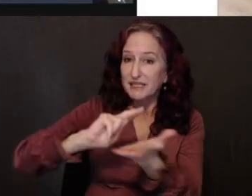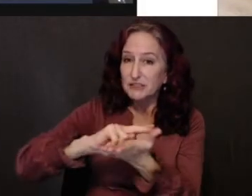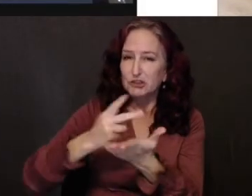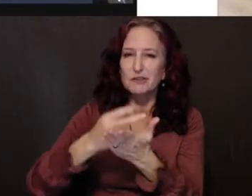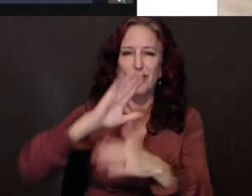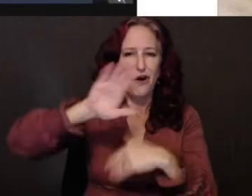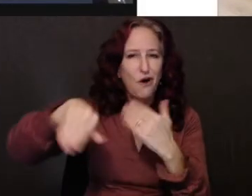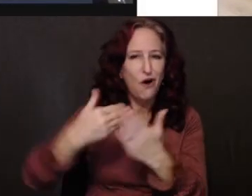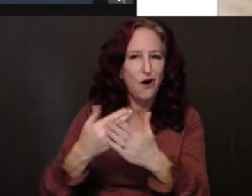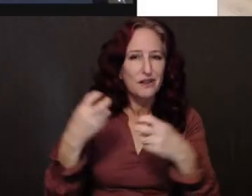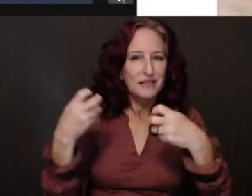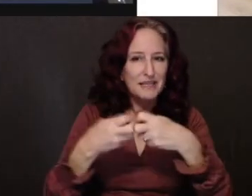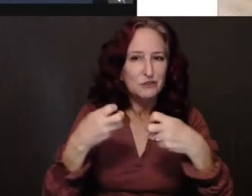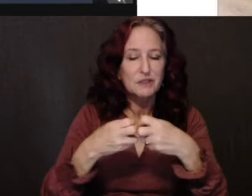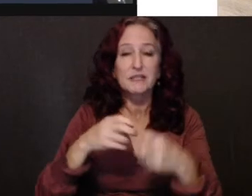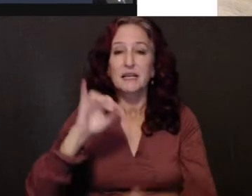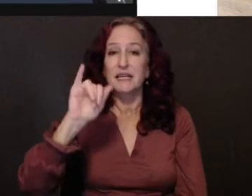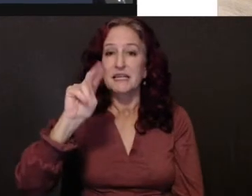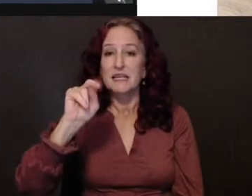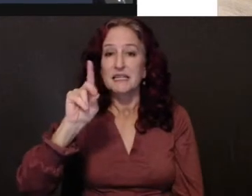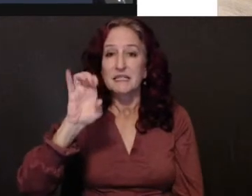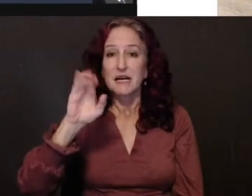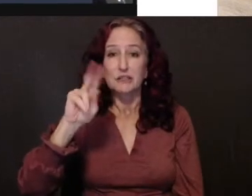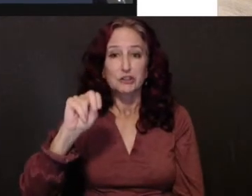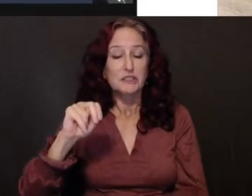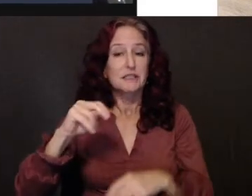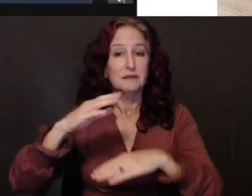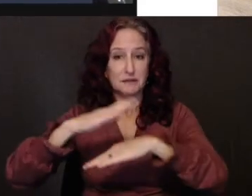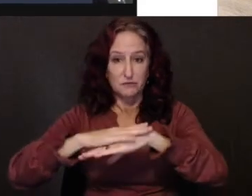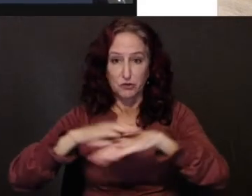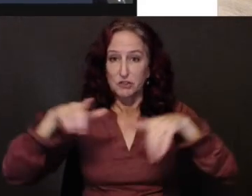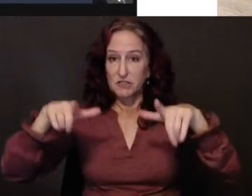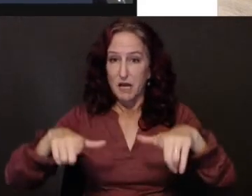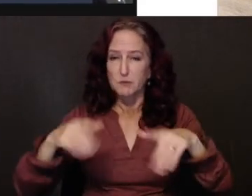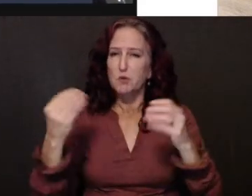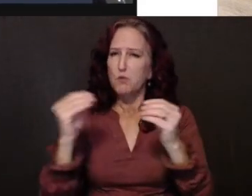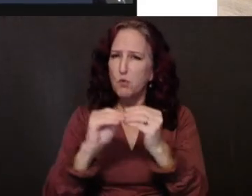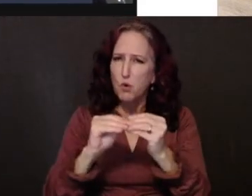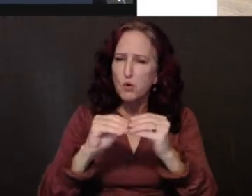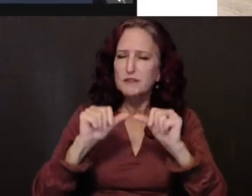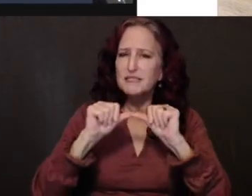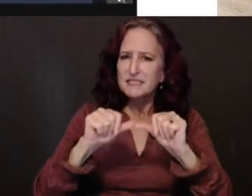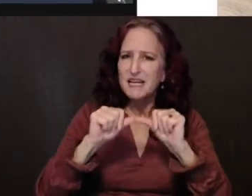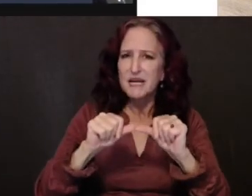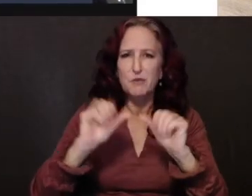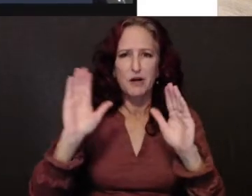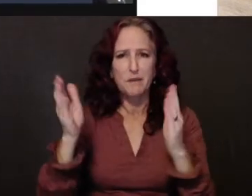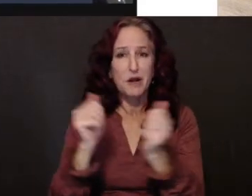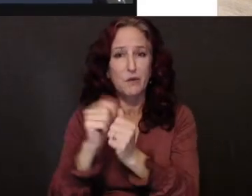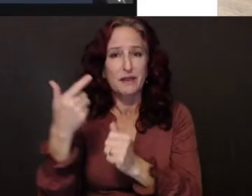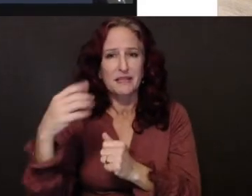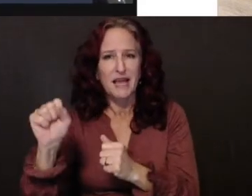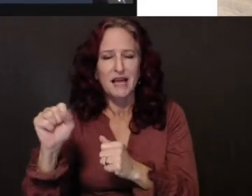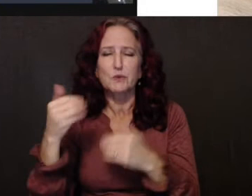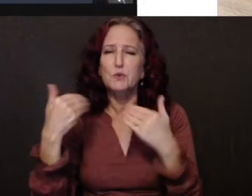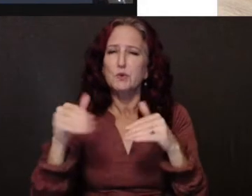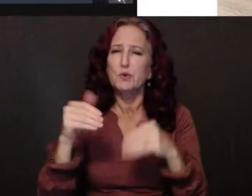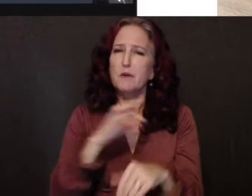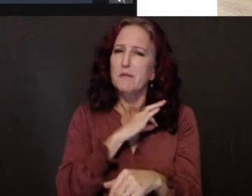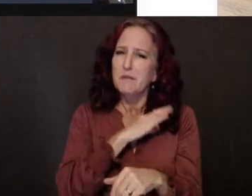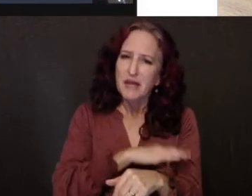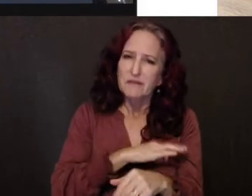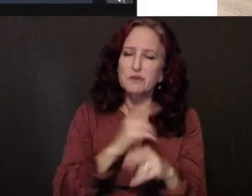Acterra supports electrifying the kitchen. We use and promote the use of induction cooktops because they are more safe and sustainable when compared to gas